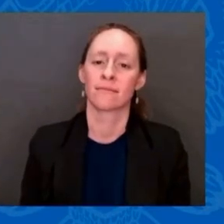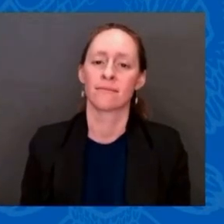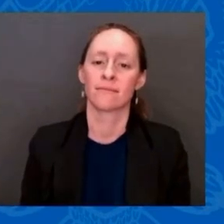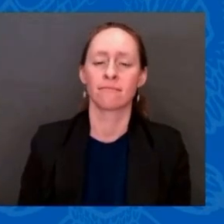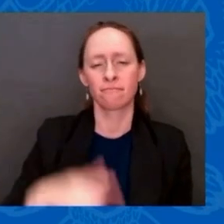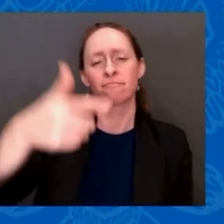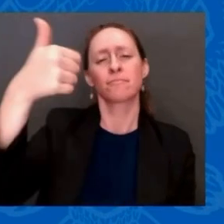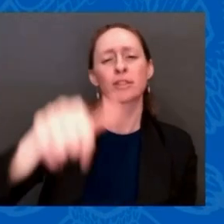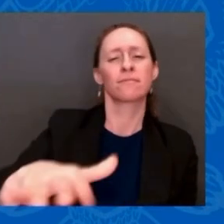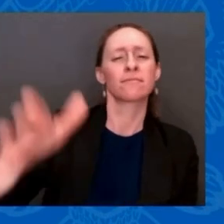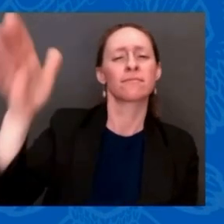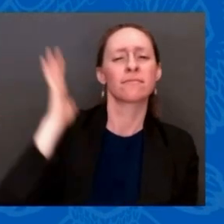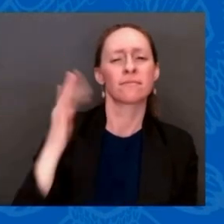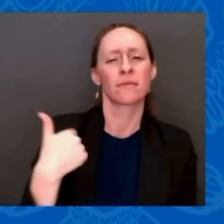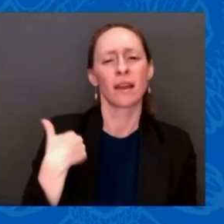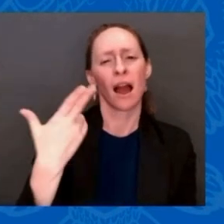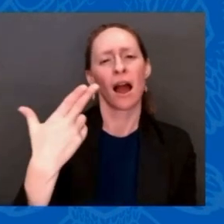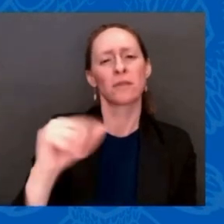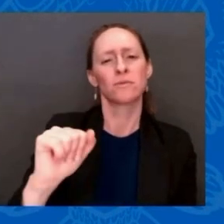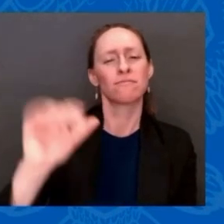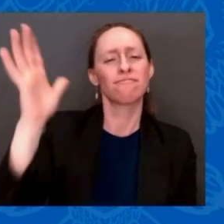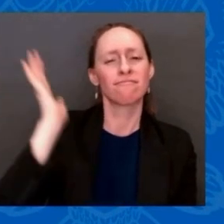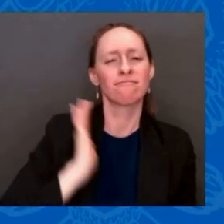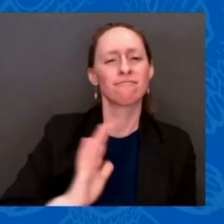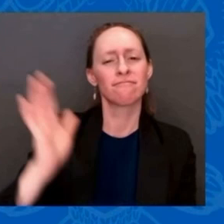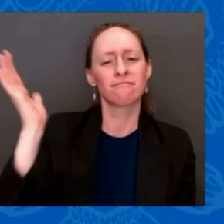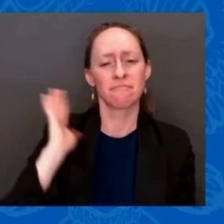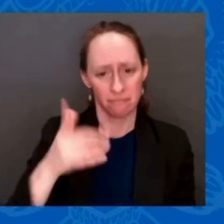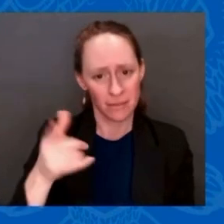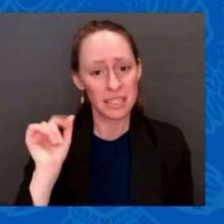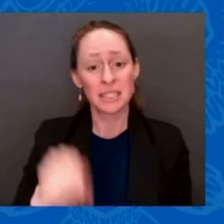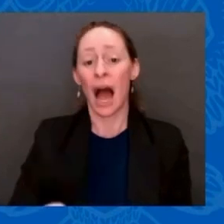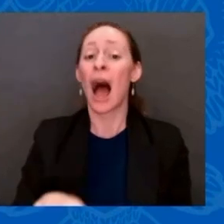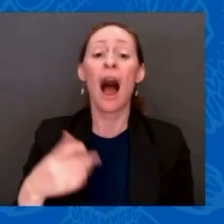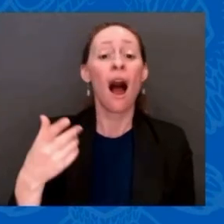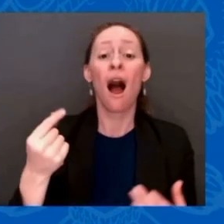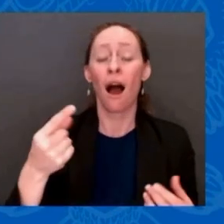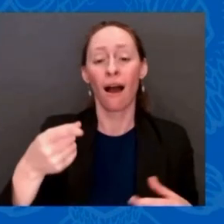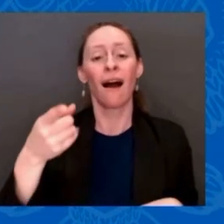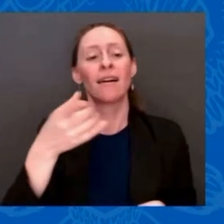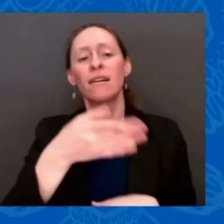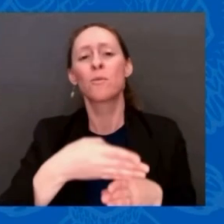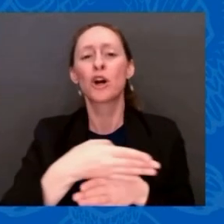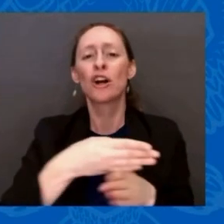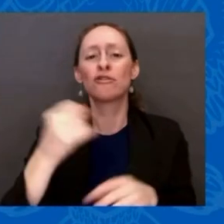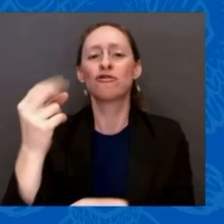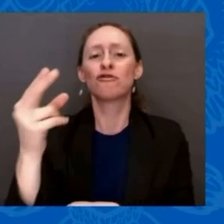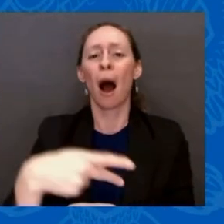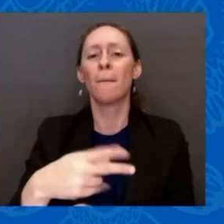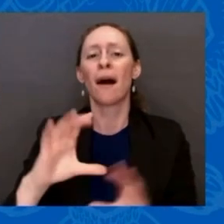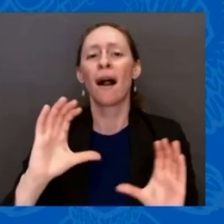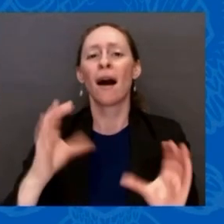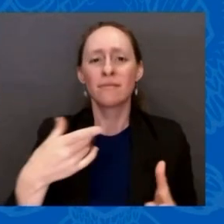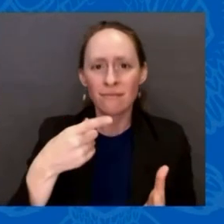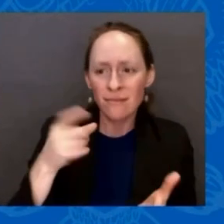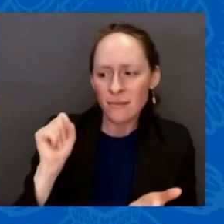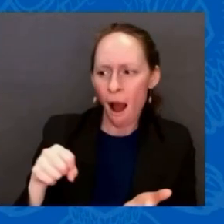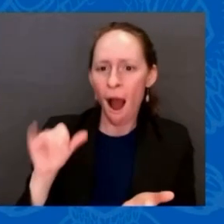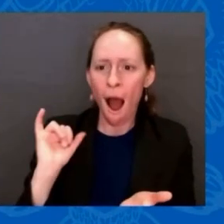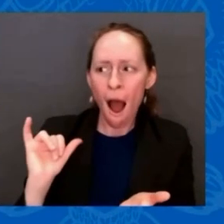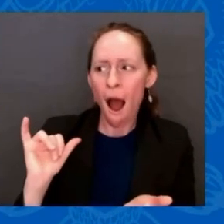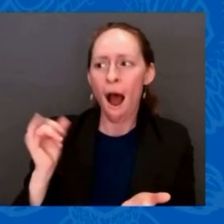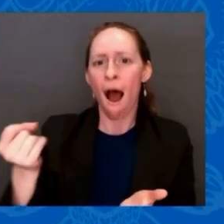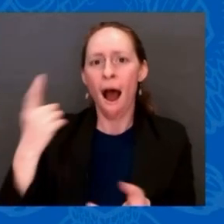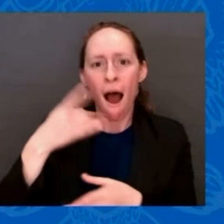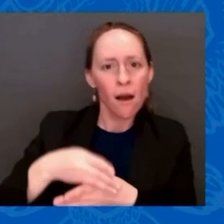interested in working with their hands? They don't have them very much anymore, anywhere around the country. Well, my wife teaches at a community college,